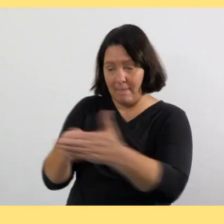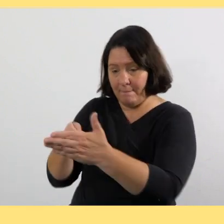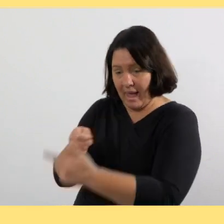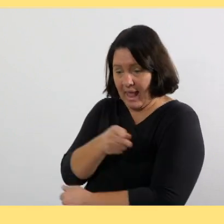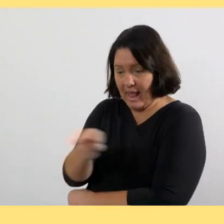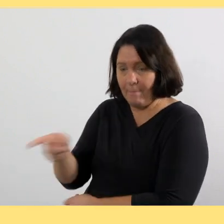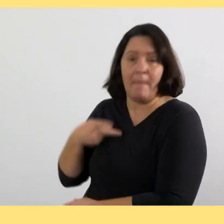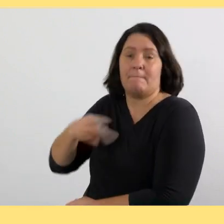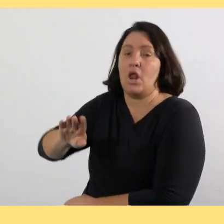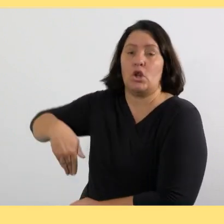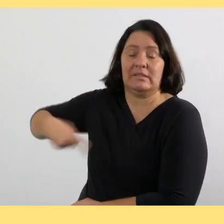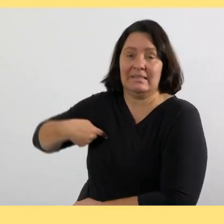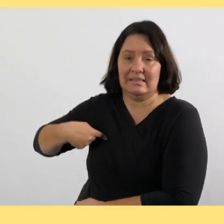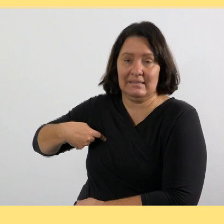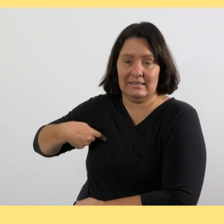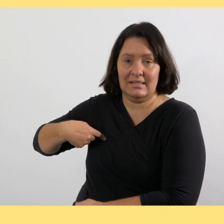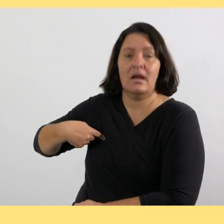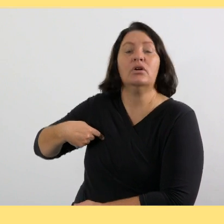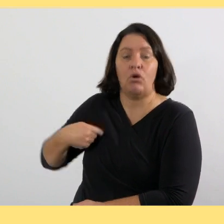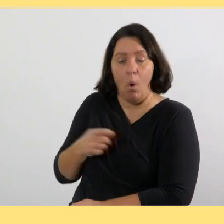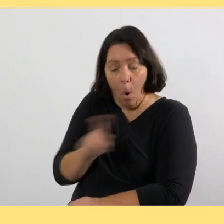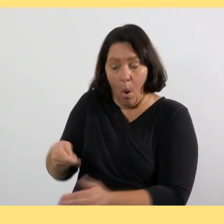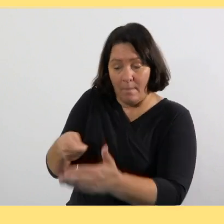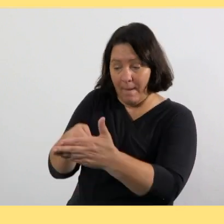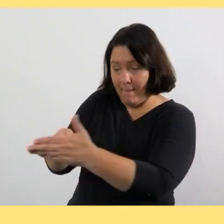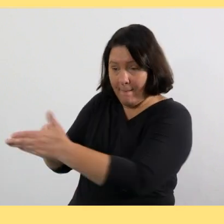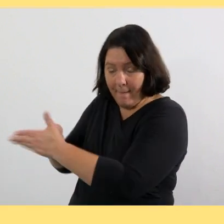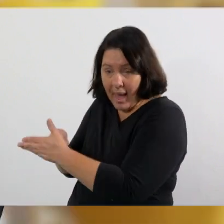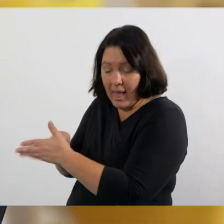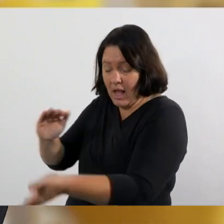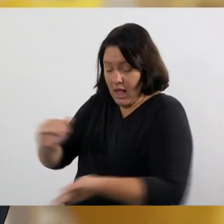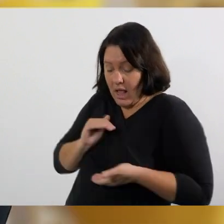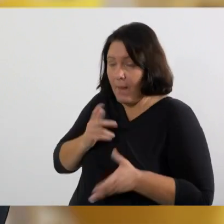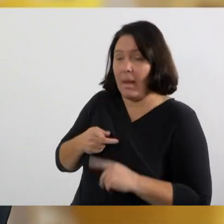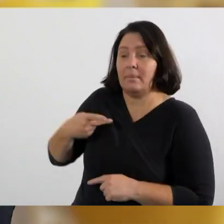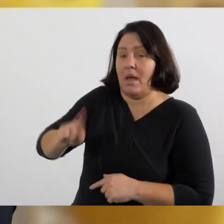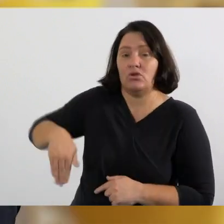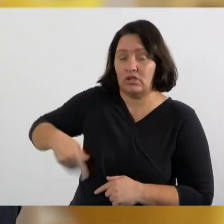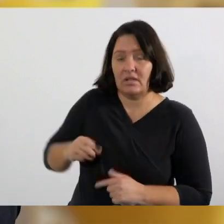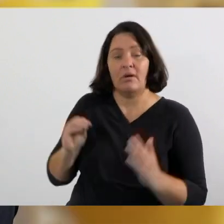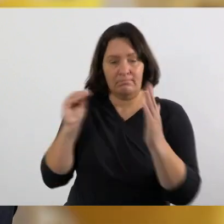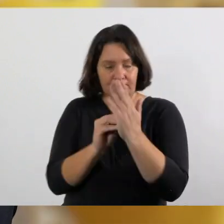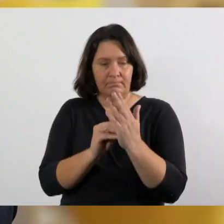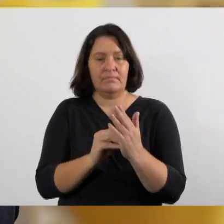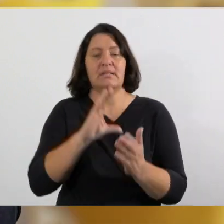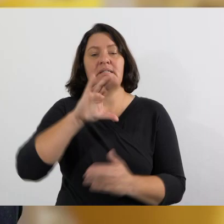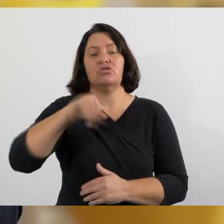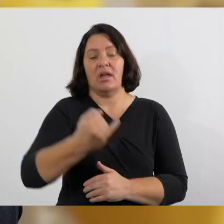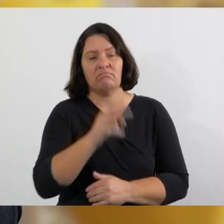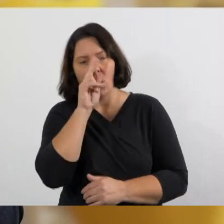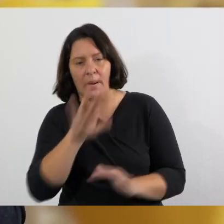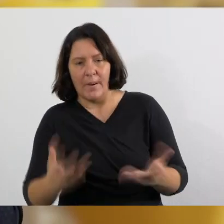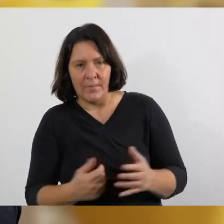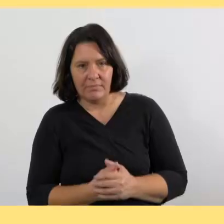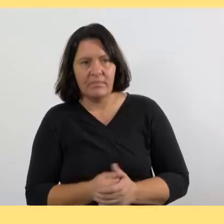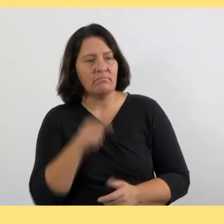purchases are recorded. So all our credit purchases, we record them in the CJ. Let us see how it